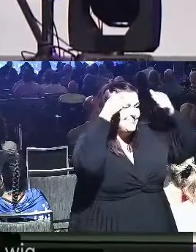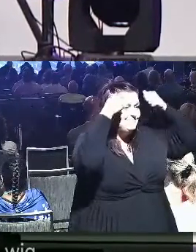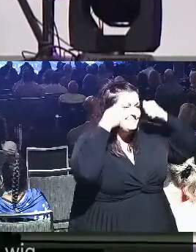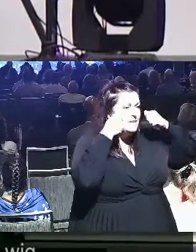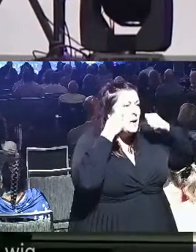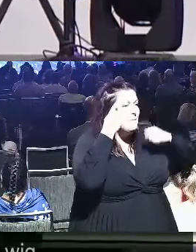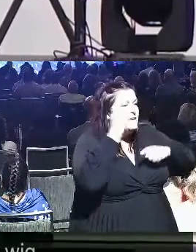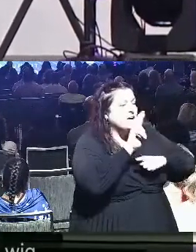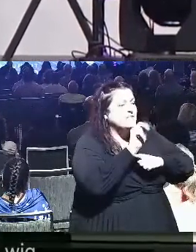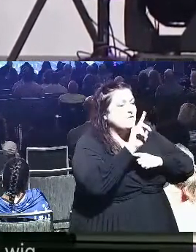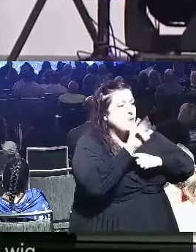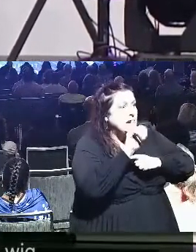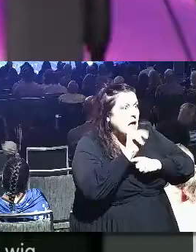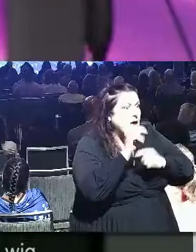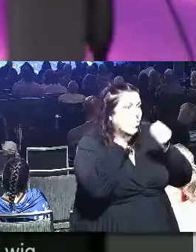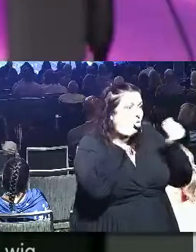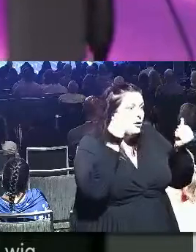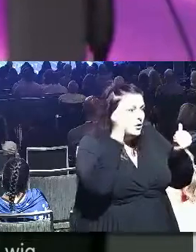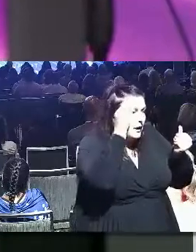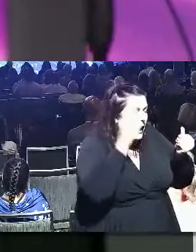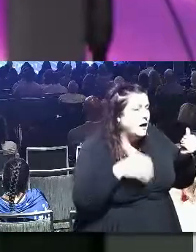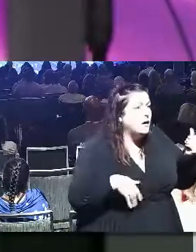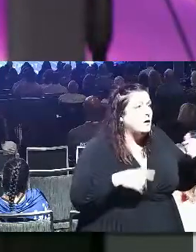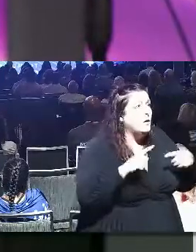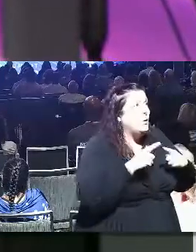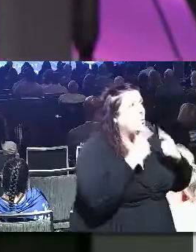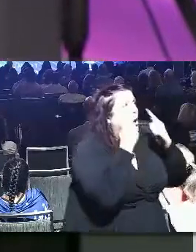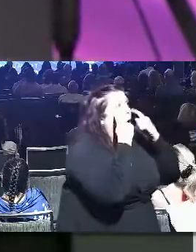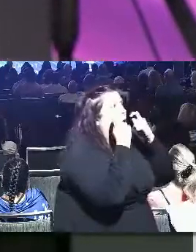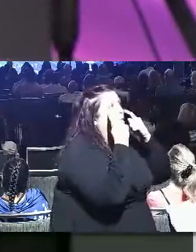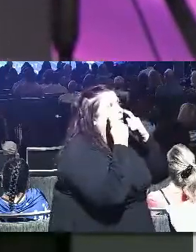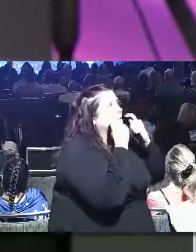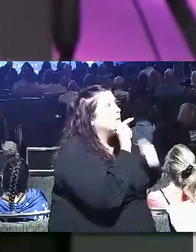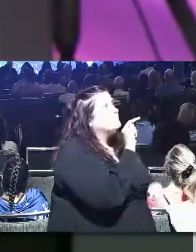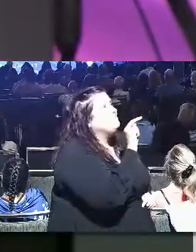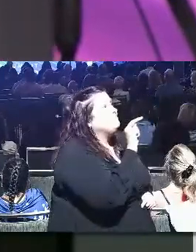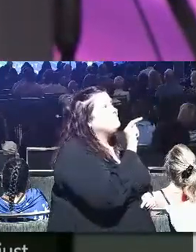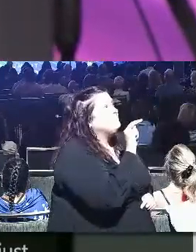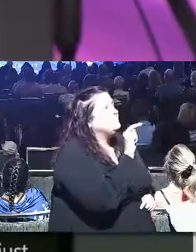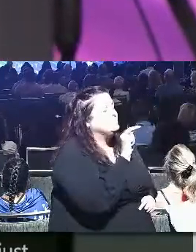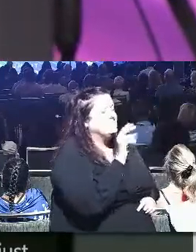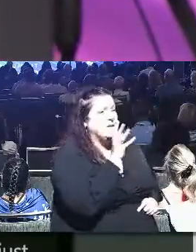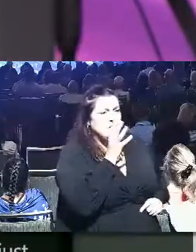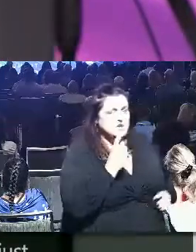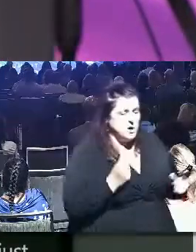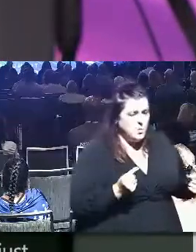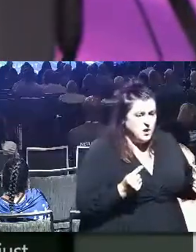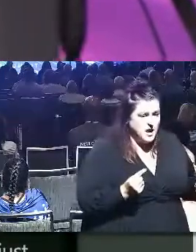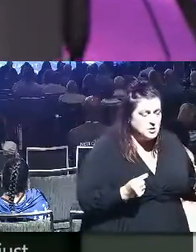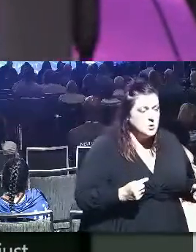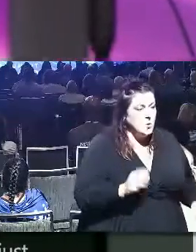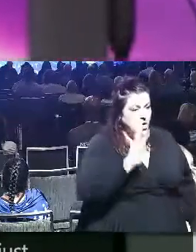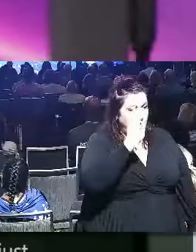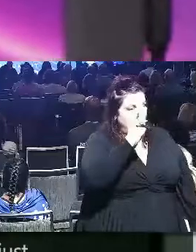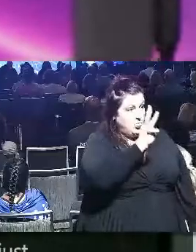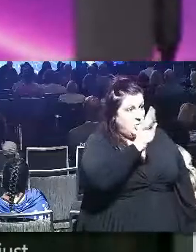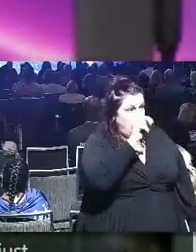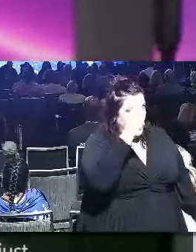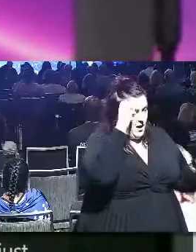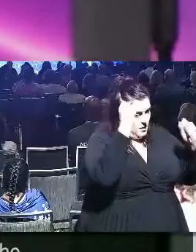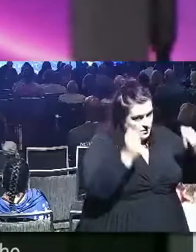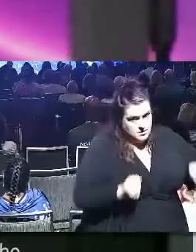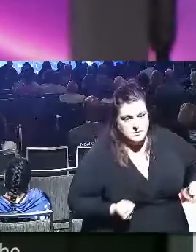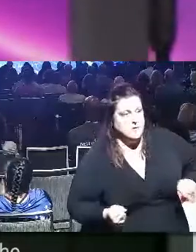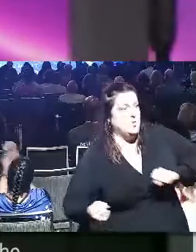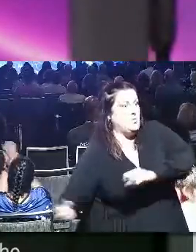treatment. And we're all just sitting there, and we're kind of blubbering, and we're just inspired by her. And she goes, what am I doing? And she rips the wig off and throws it